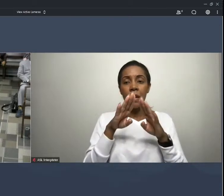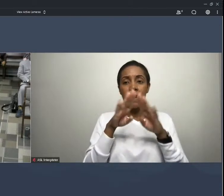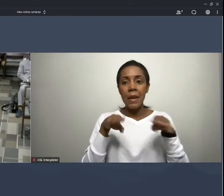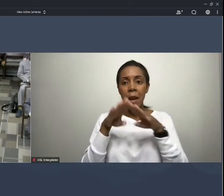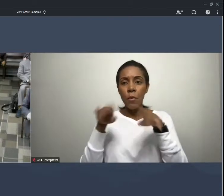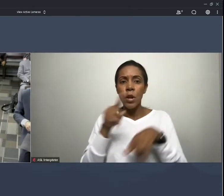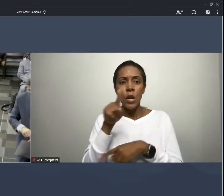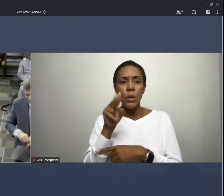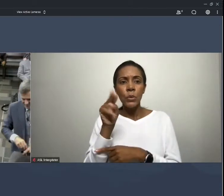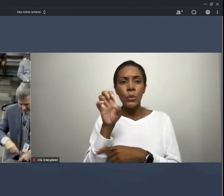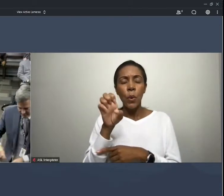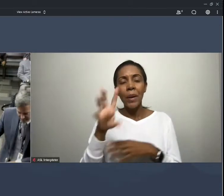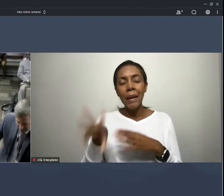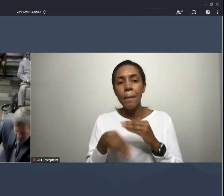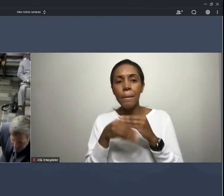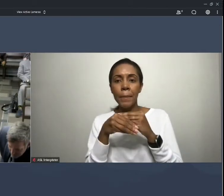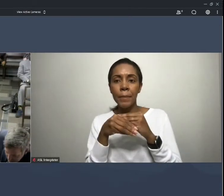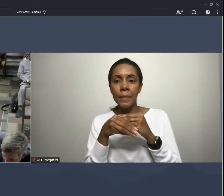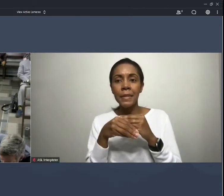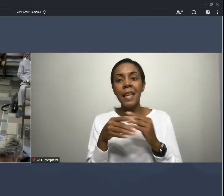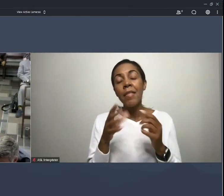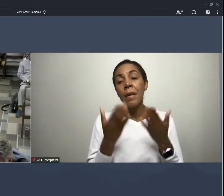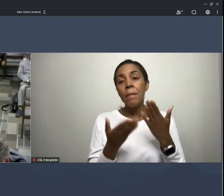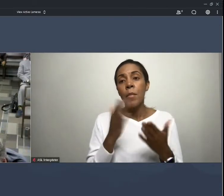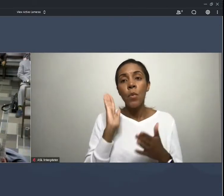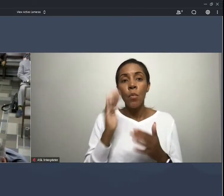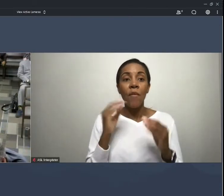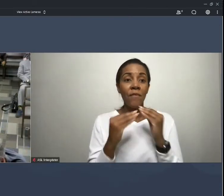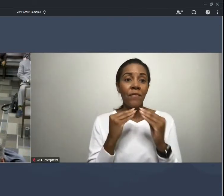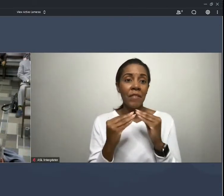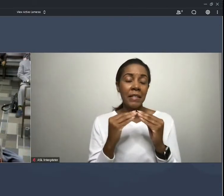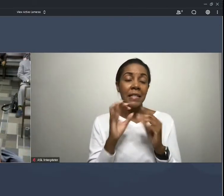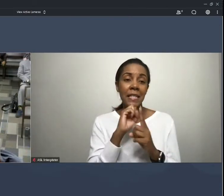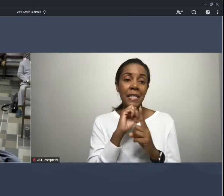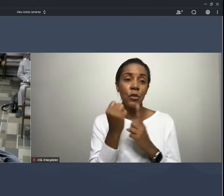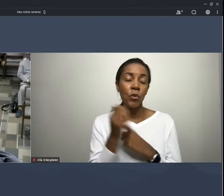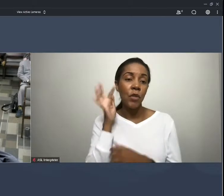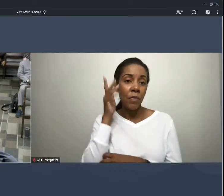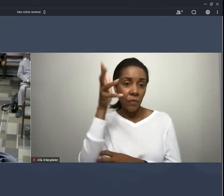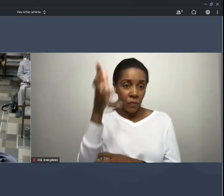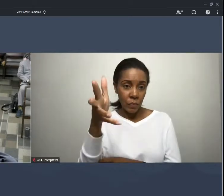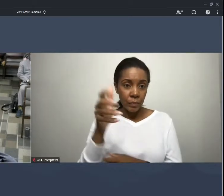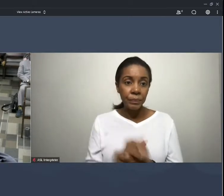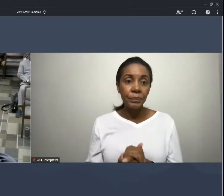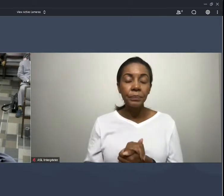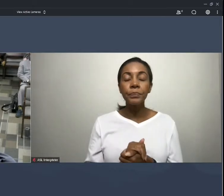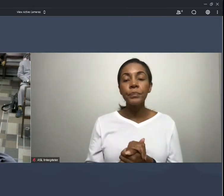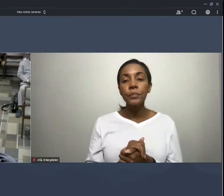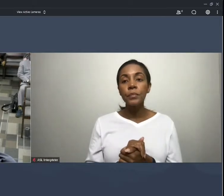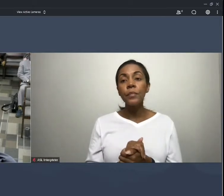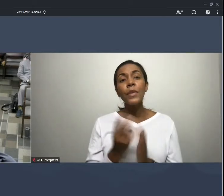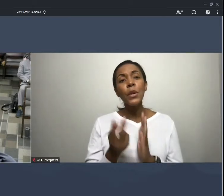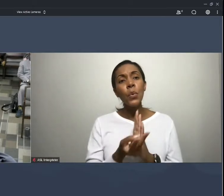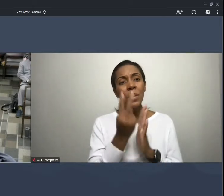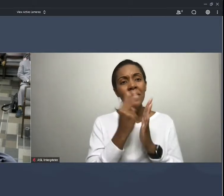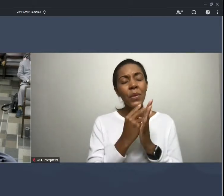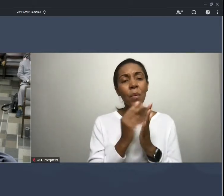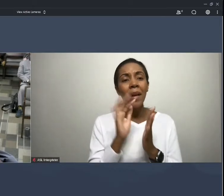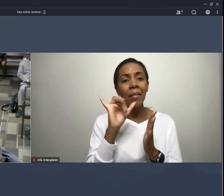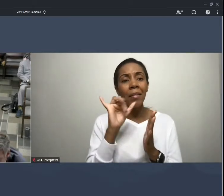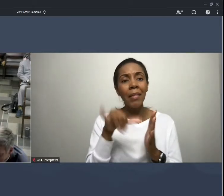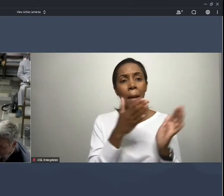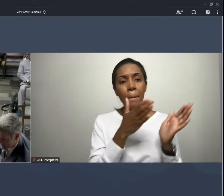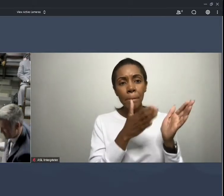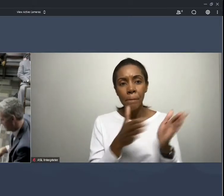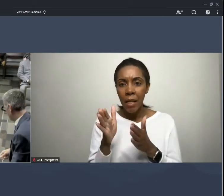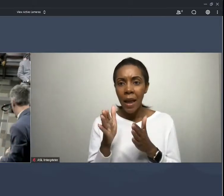might ameliorate the situation in the long term. In reviewing the comprehensive plan and